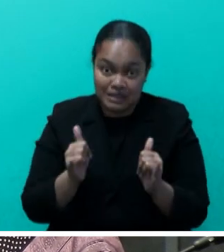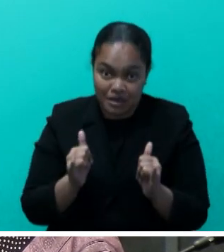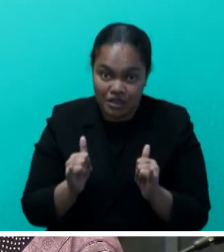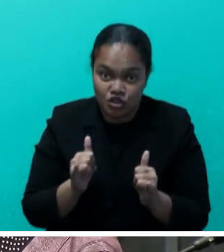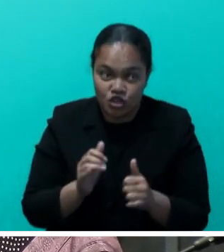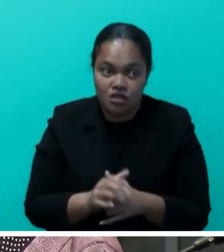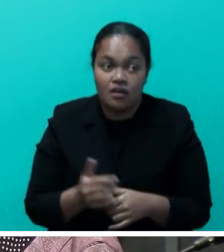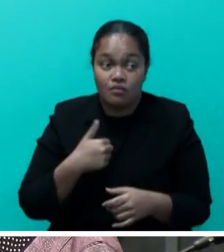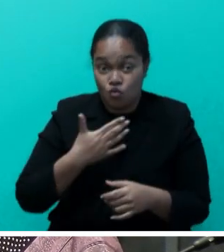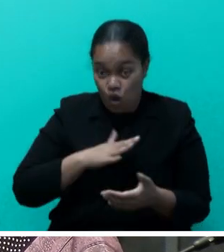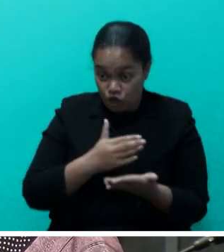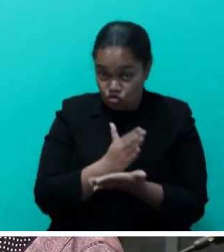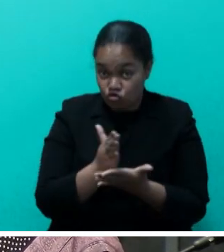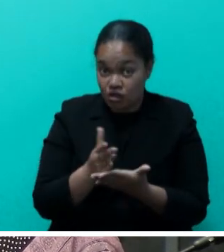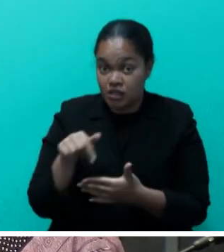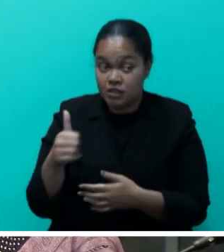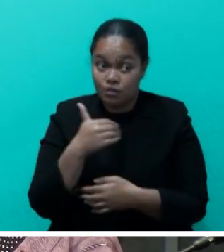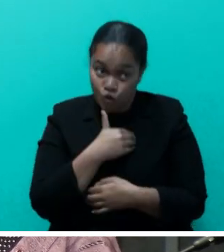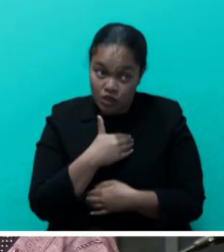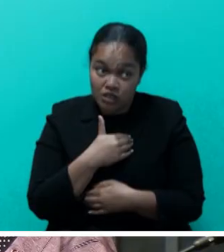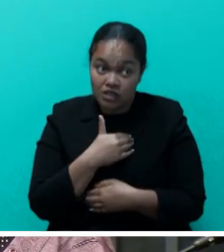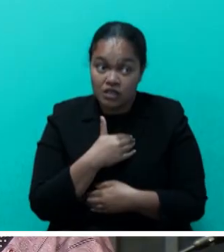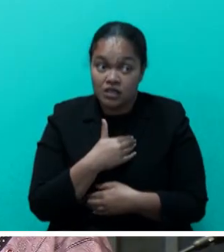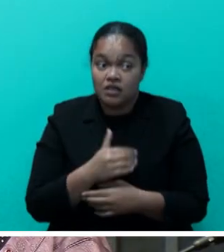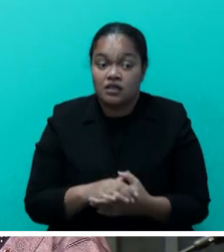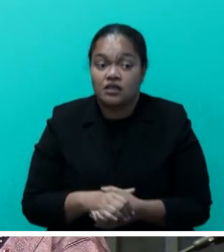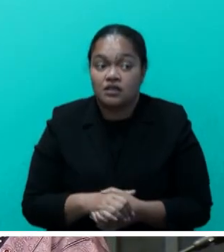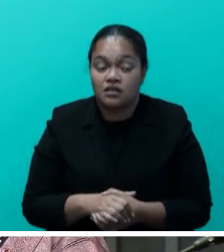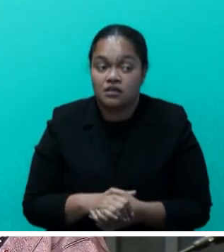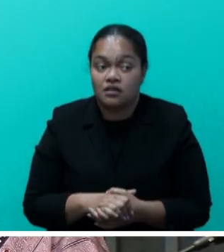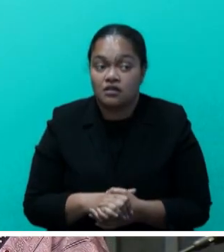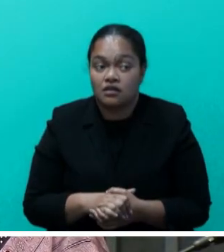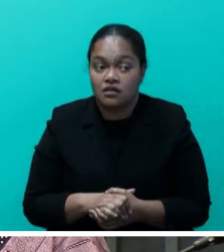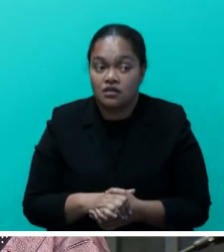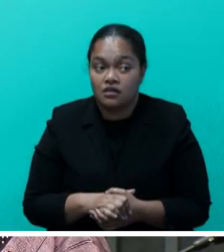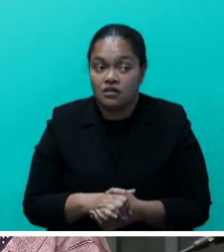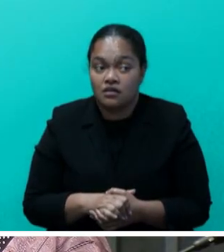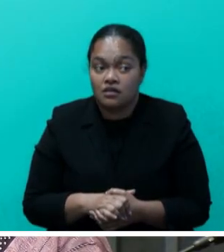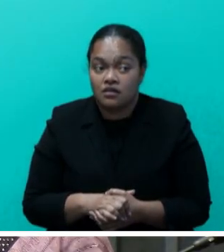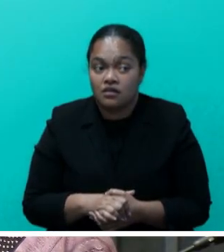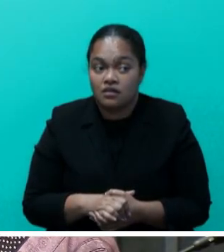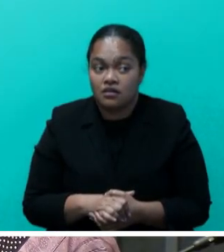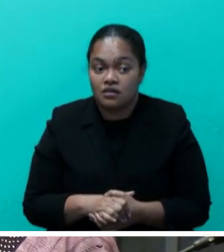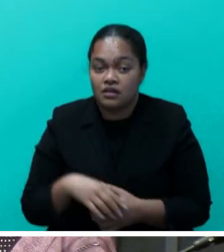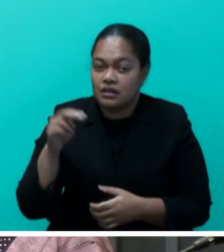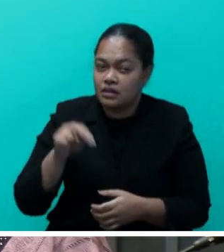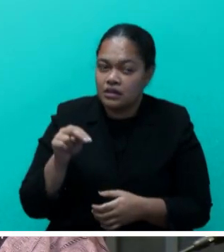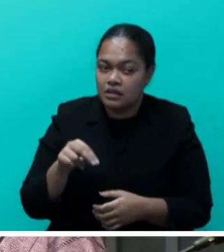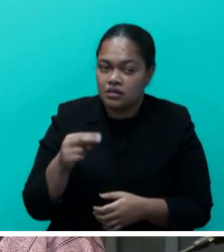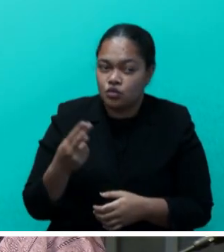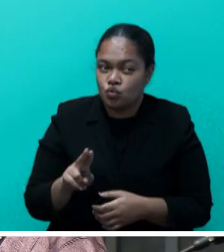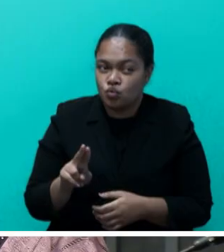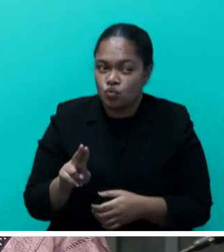like to share with us this morning the rationale in terms of the reasoning behind the need to